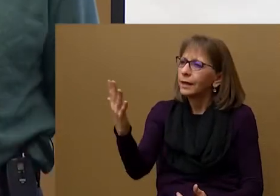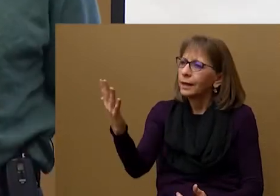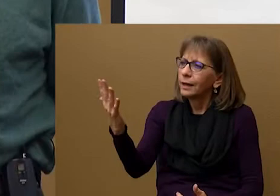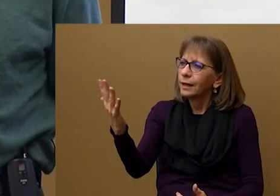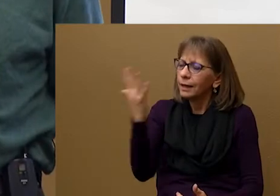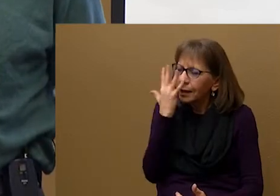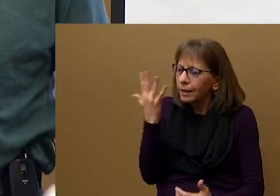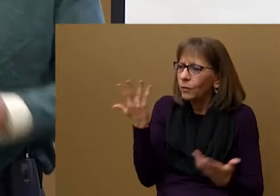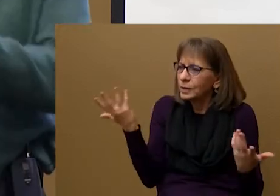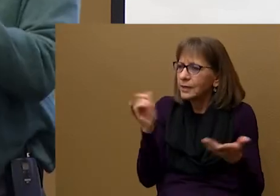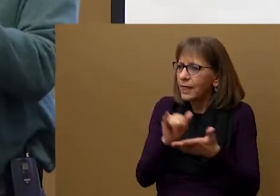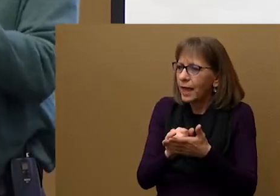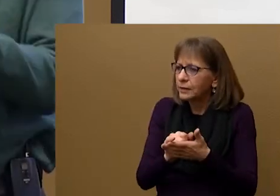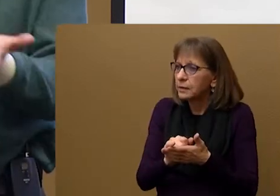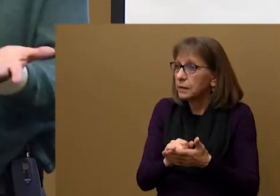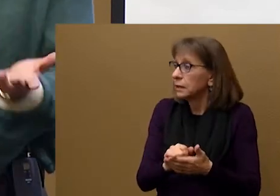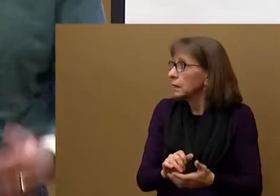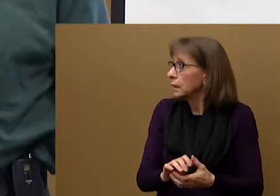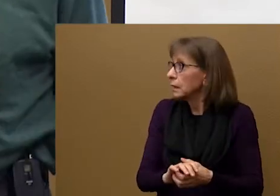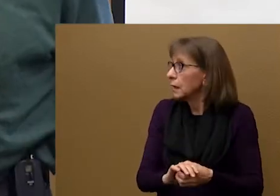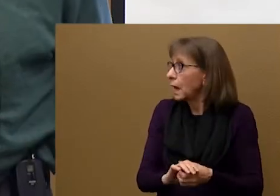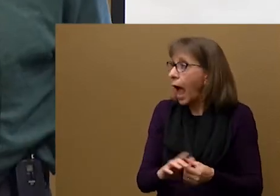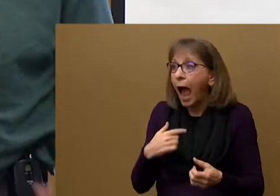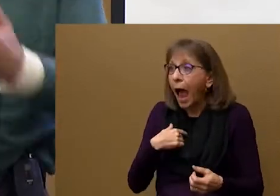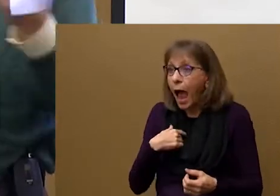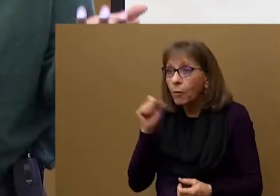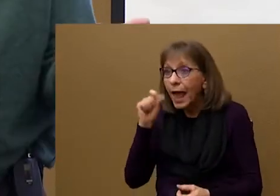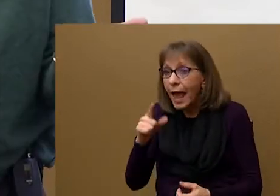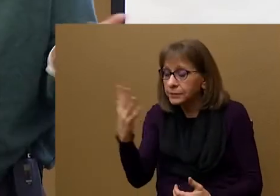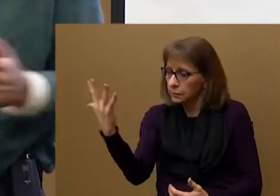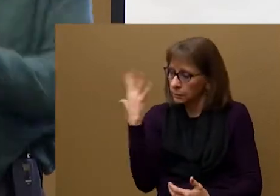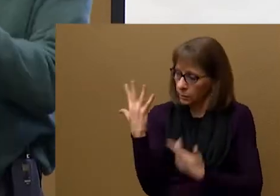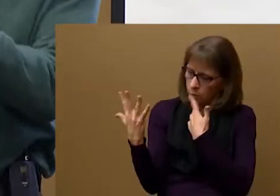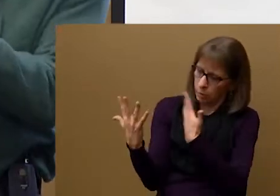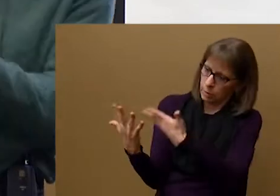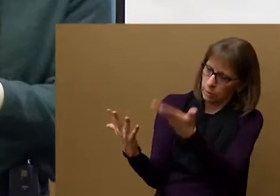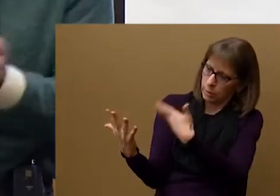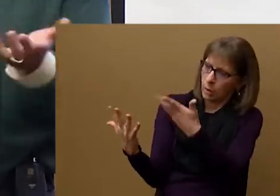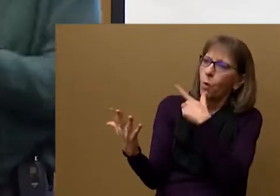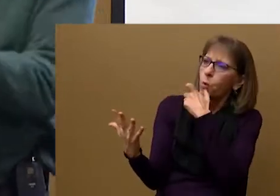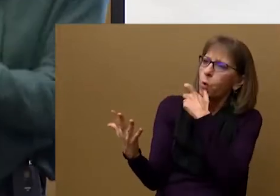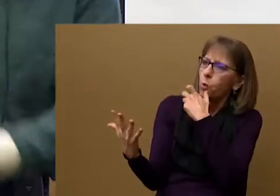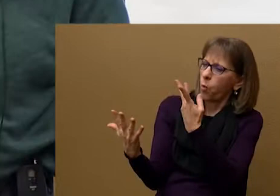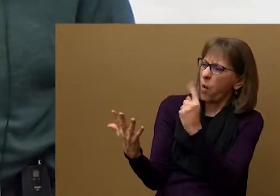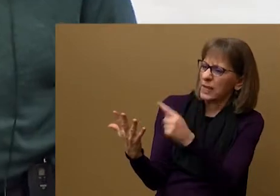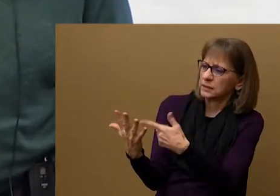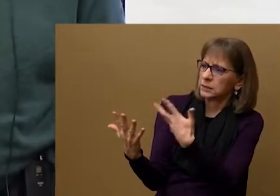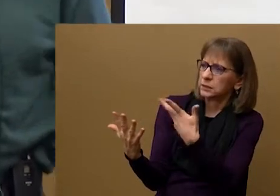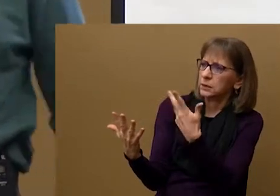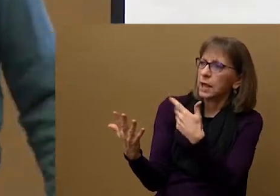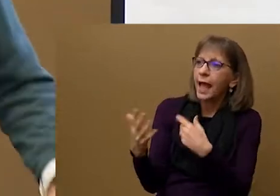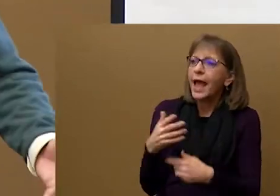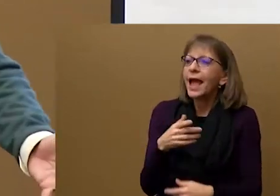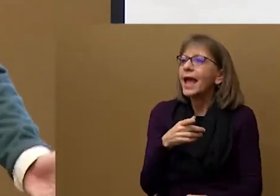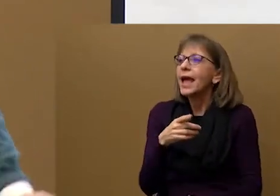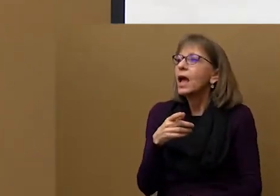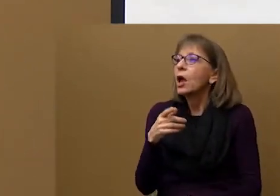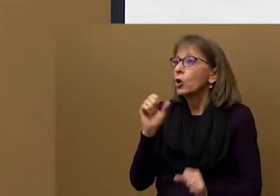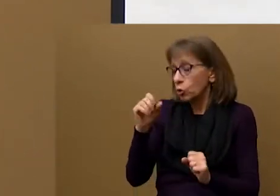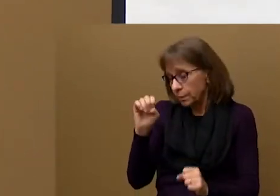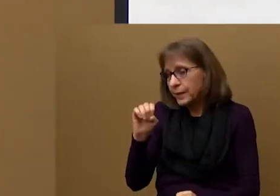what is this? What is this? And I'd go, who, what? And he couldn't